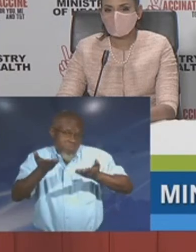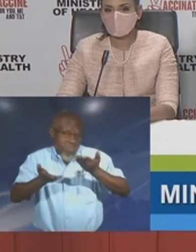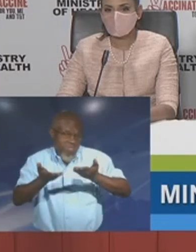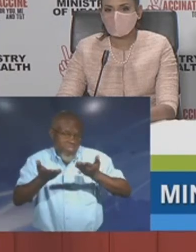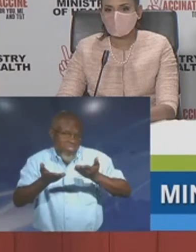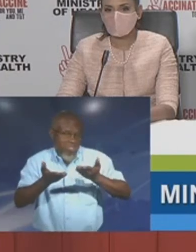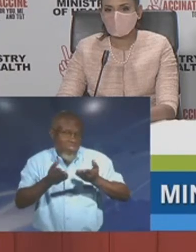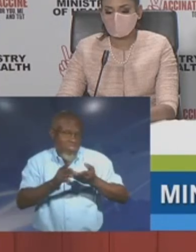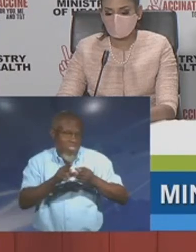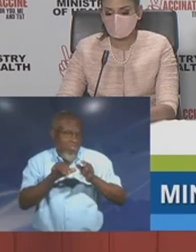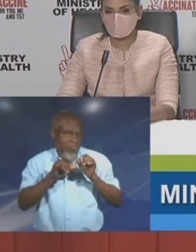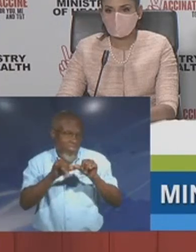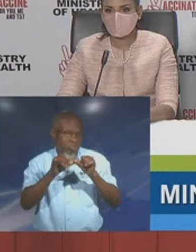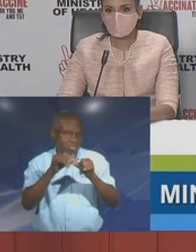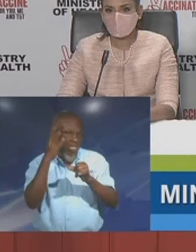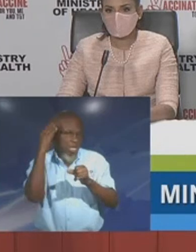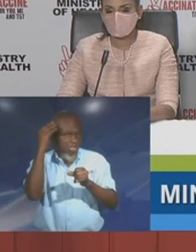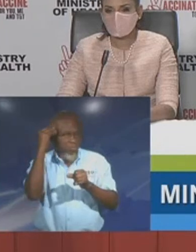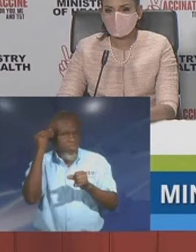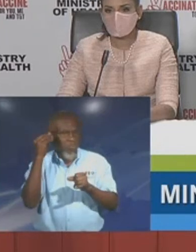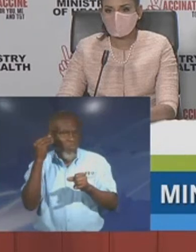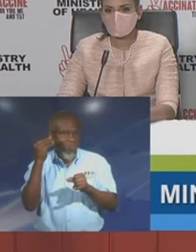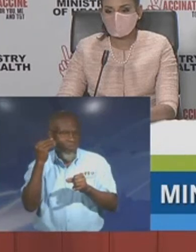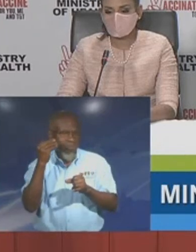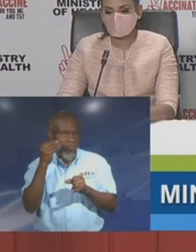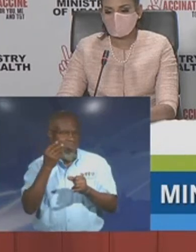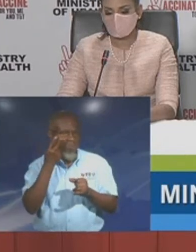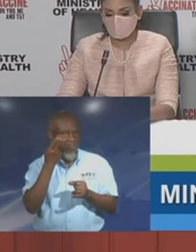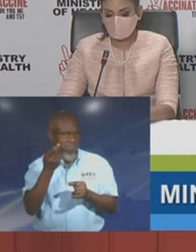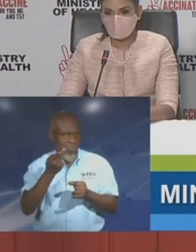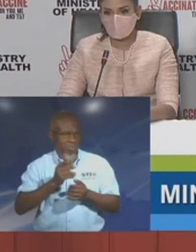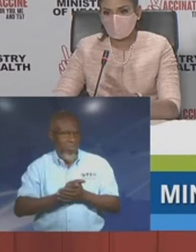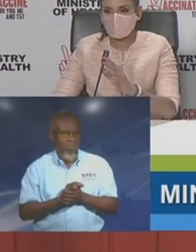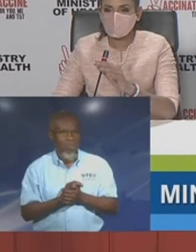I would say, 3-ish weeks since we've noticed that increase?